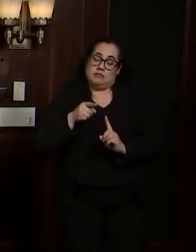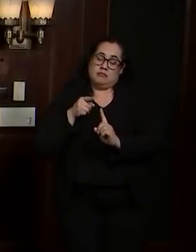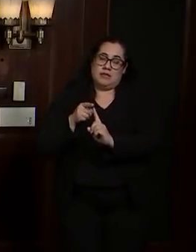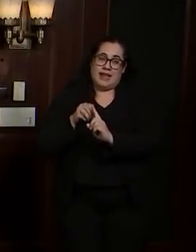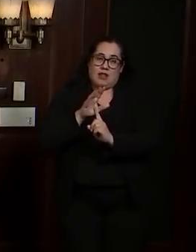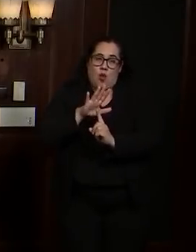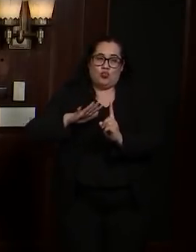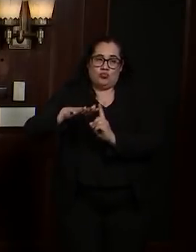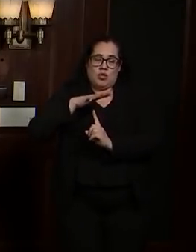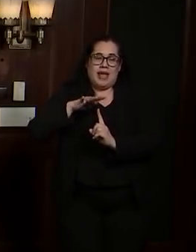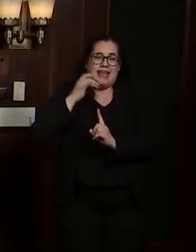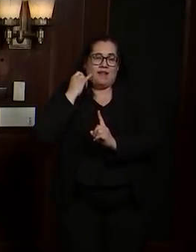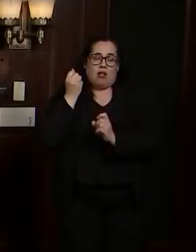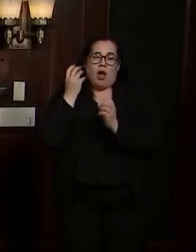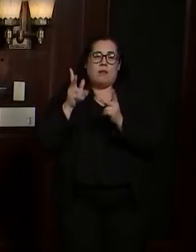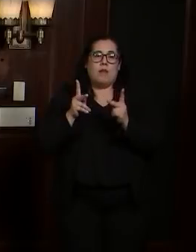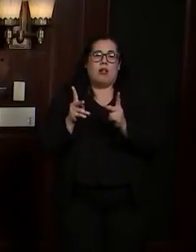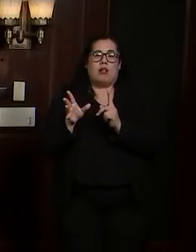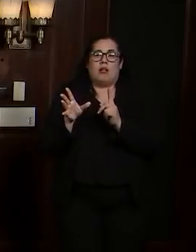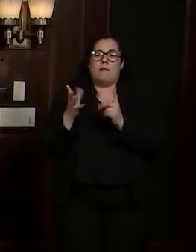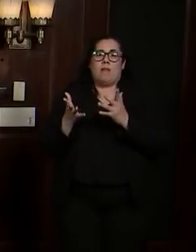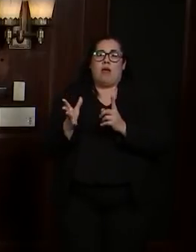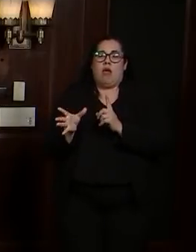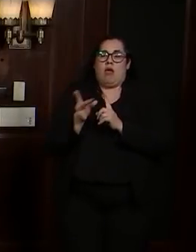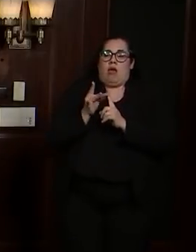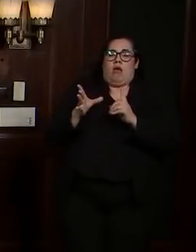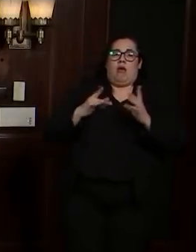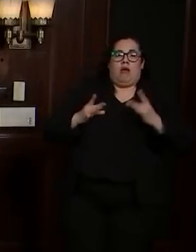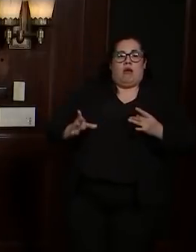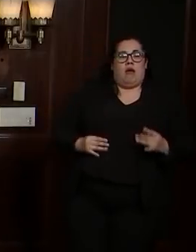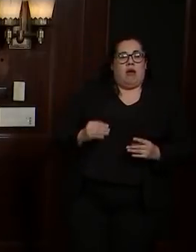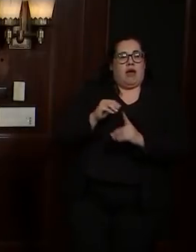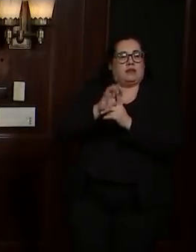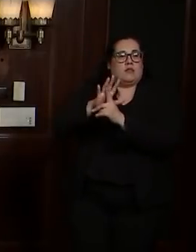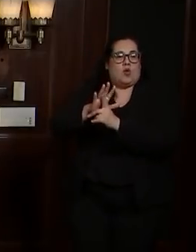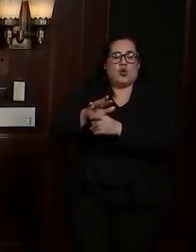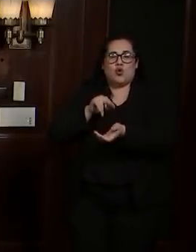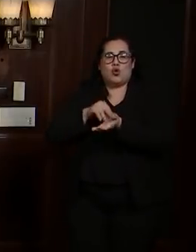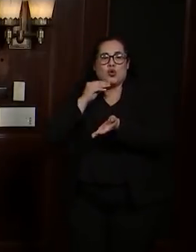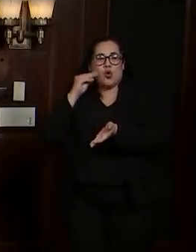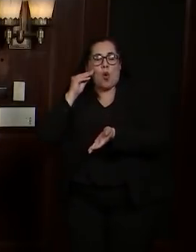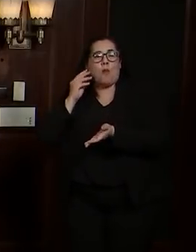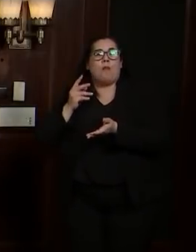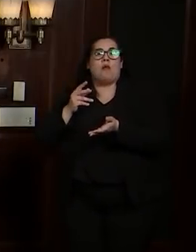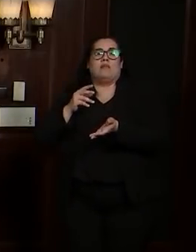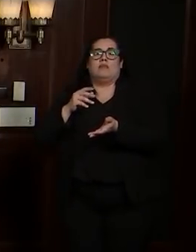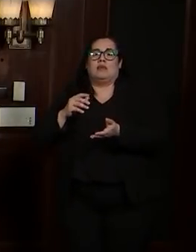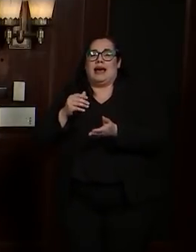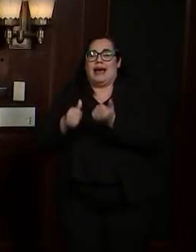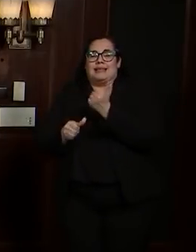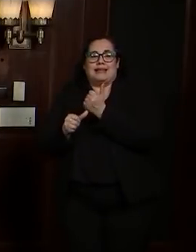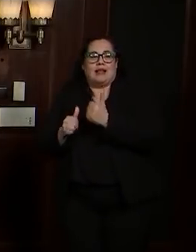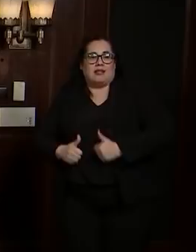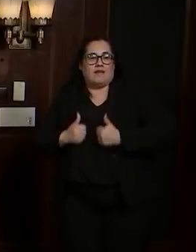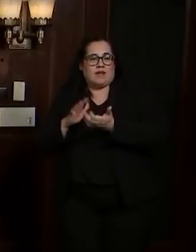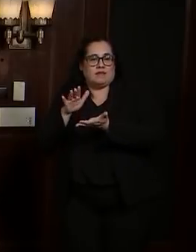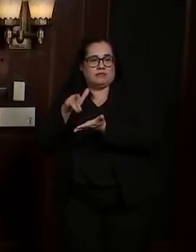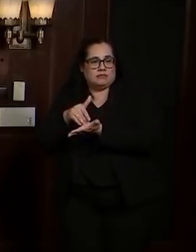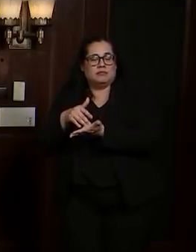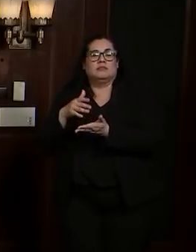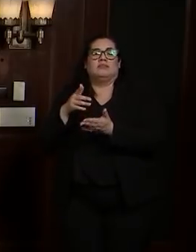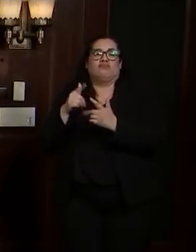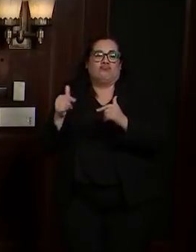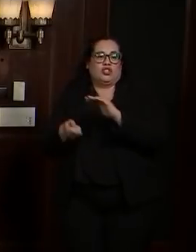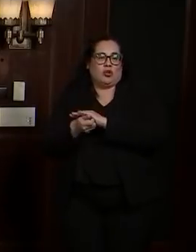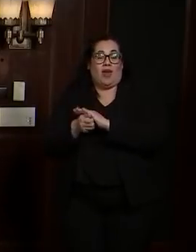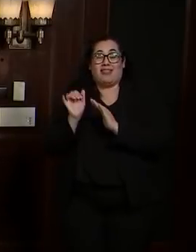particularly in those settings where there are lots of vulnerable people, nursing homes, assisted living facilities, shelters. So that's really, at this